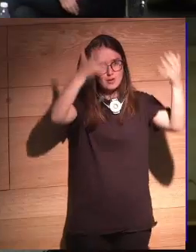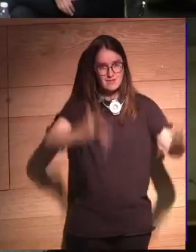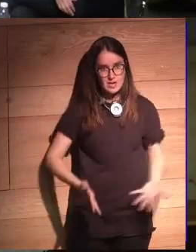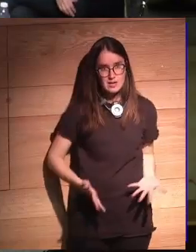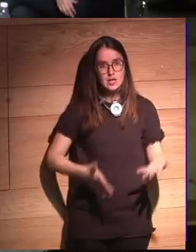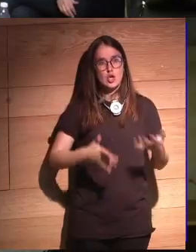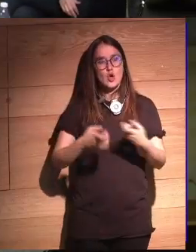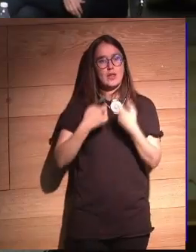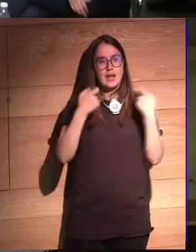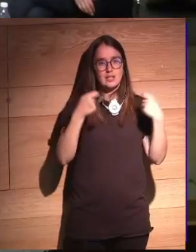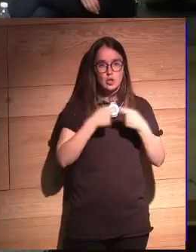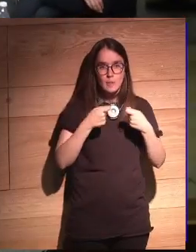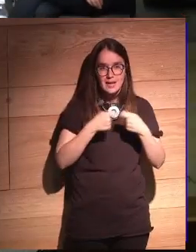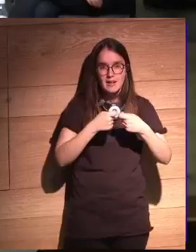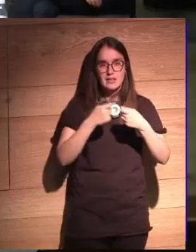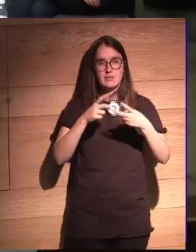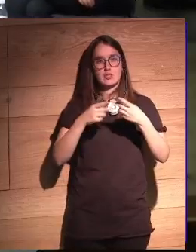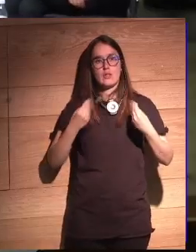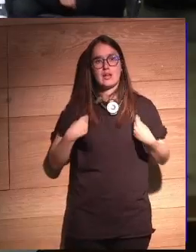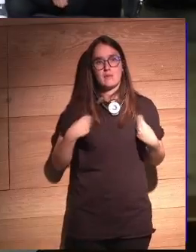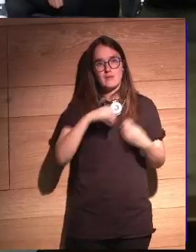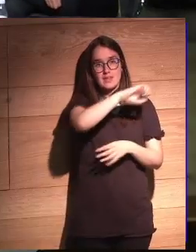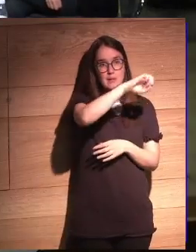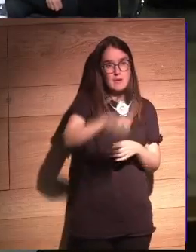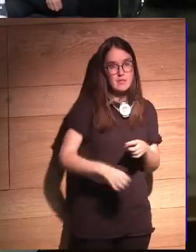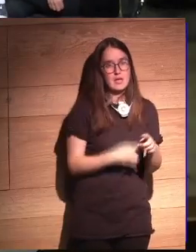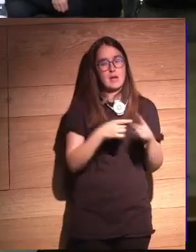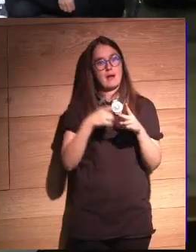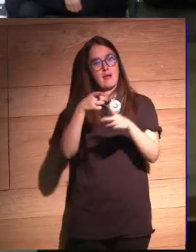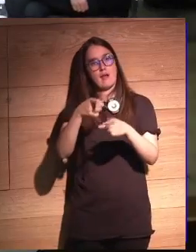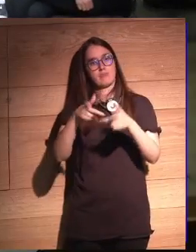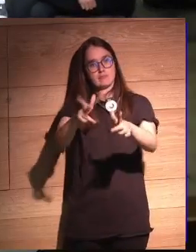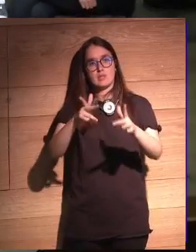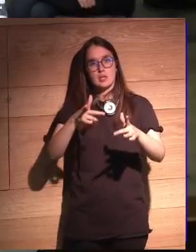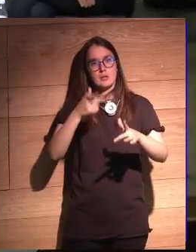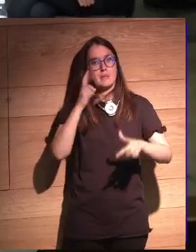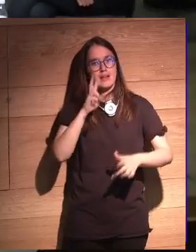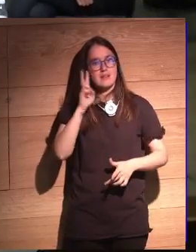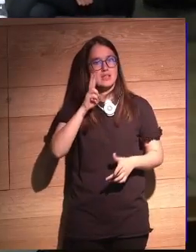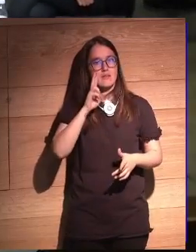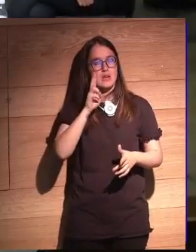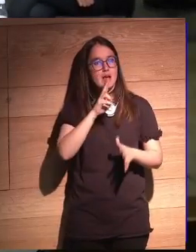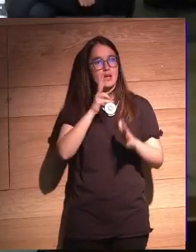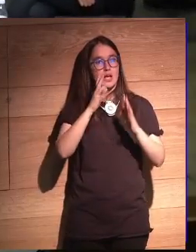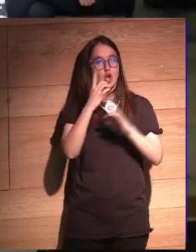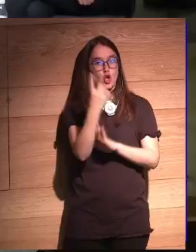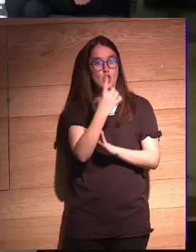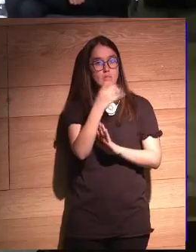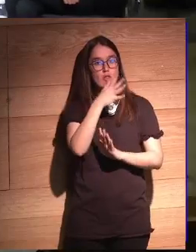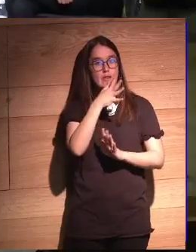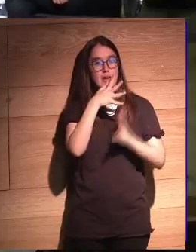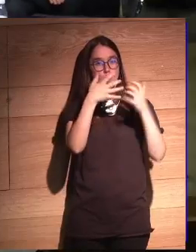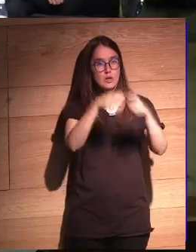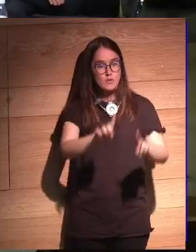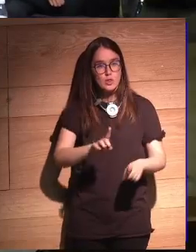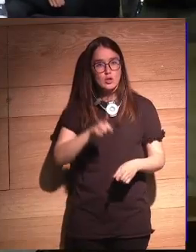other elements to any other solution that we can think of? The cooperatives, the leaving the empty houses in the market, putting them